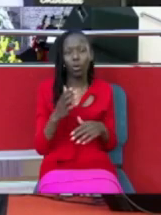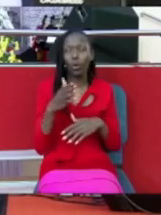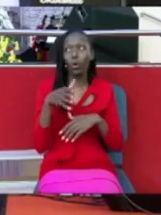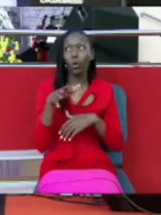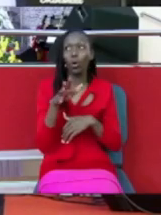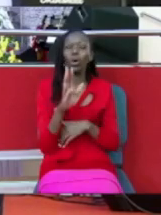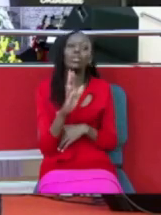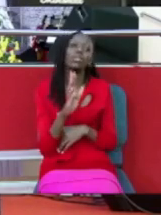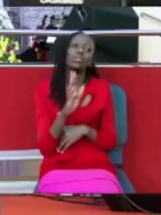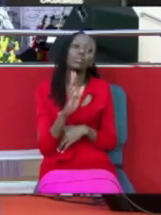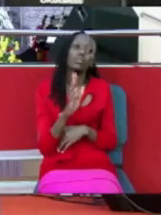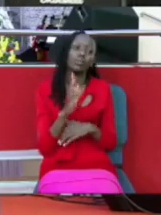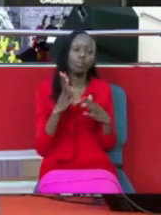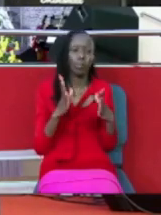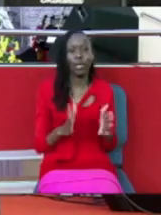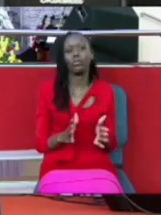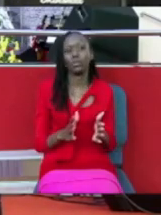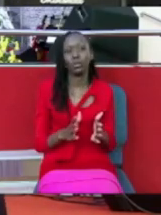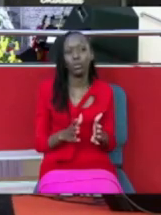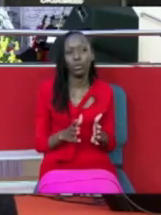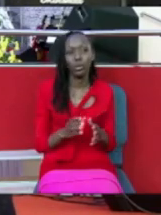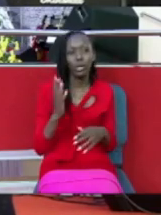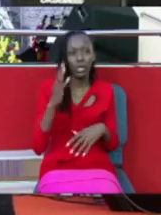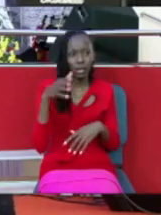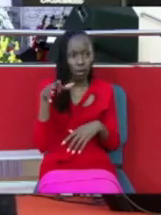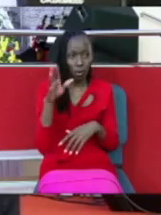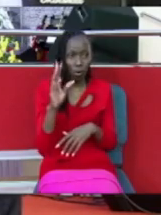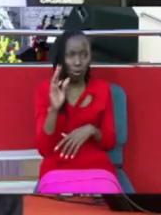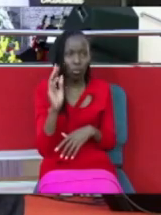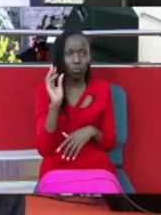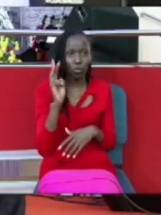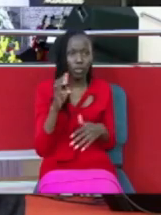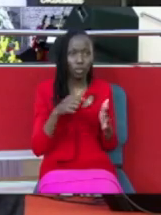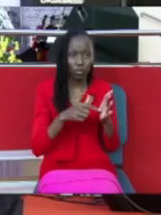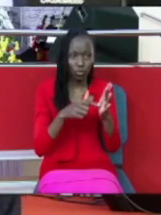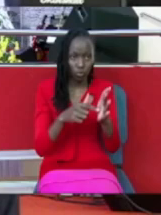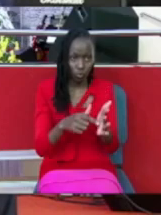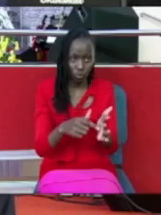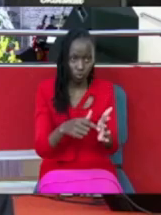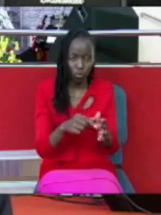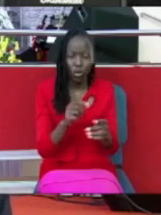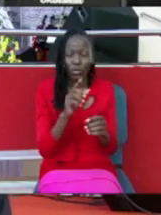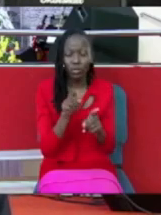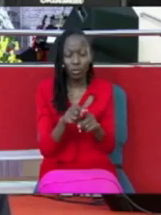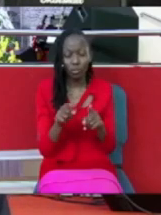mtu wa kiungu ama. And the Lord is committing Himself to watch over your